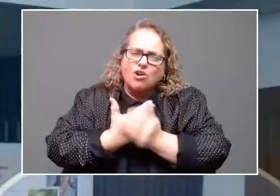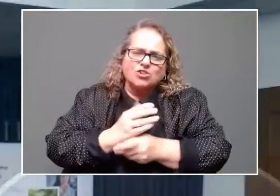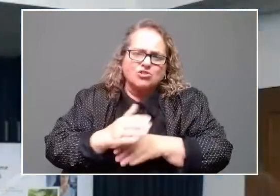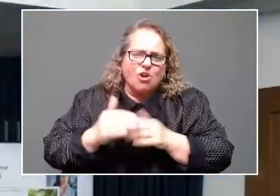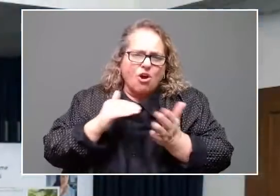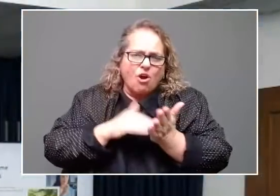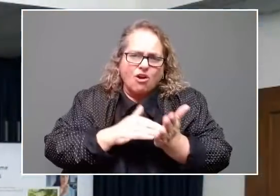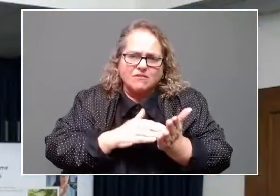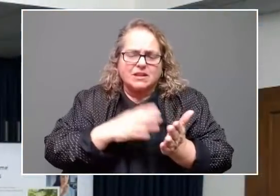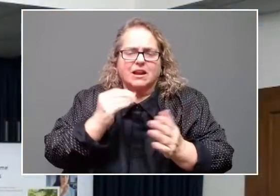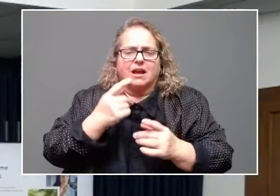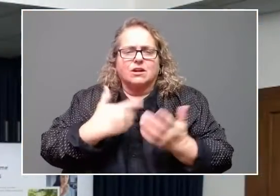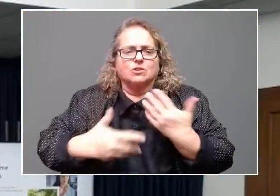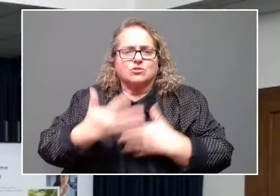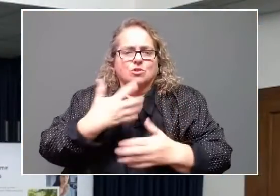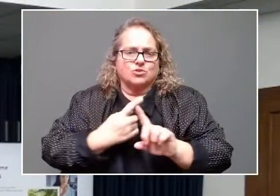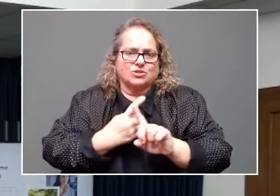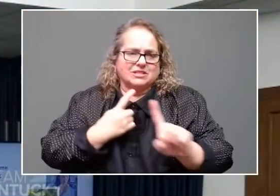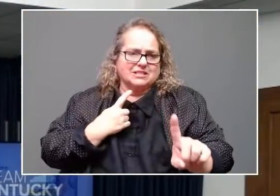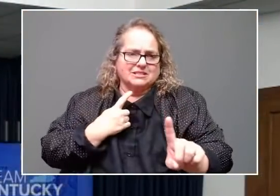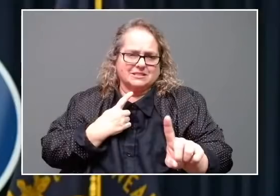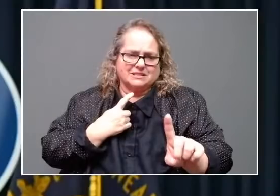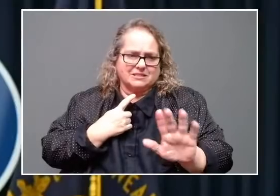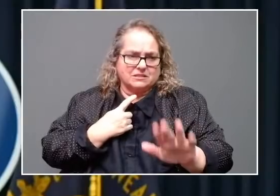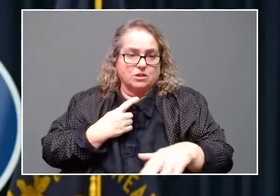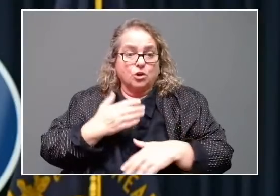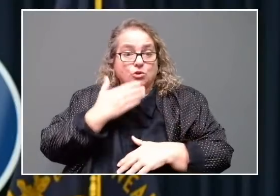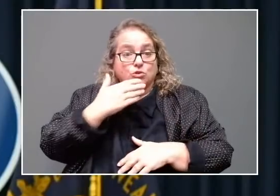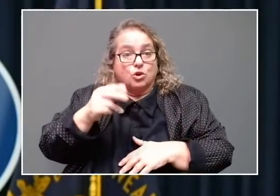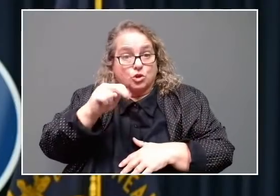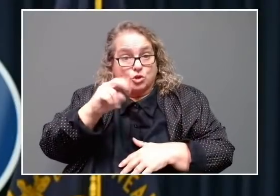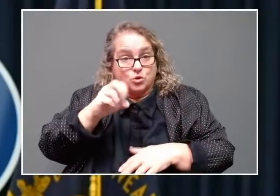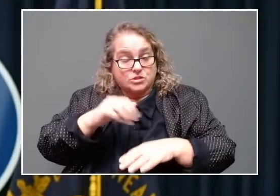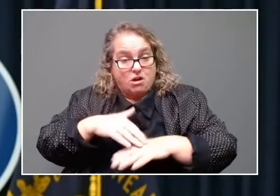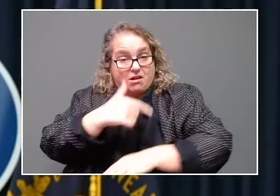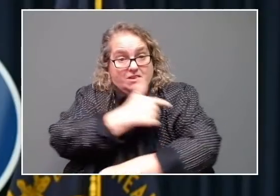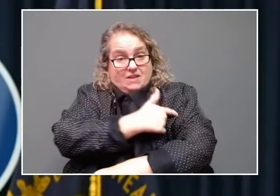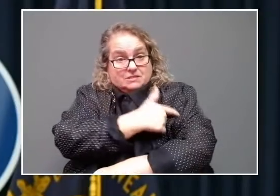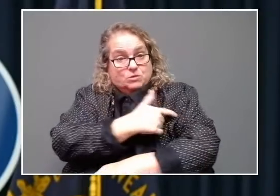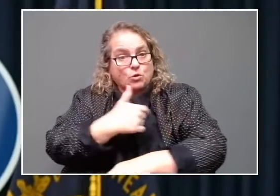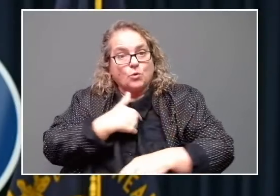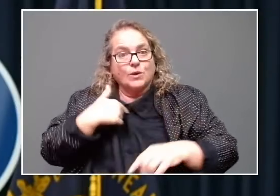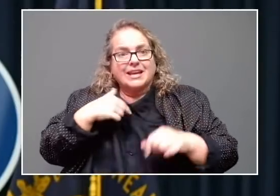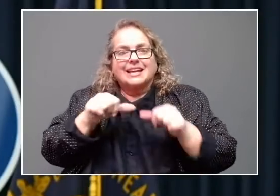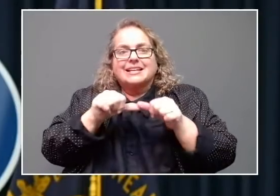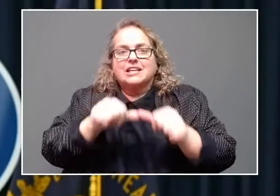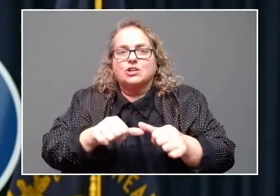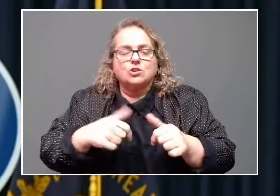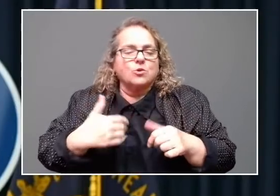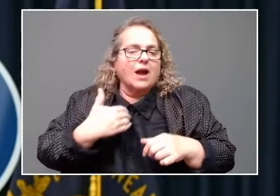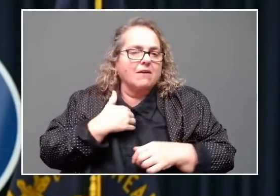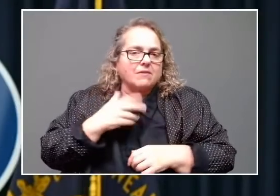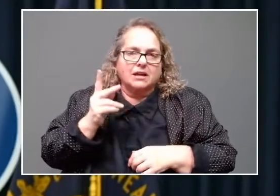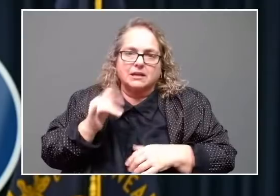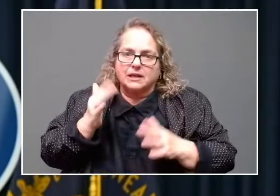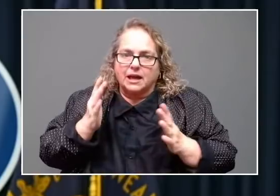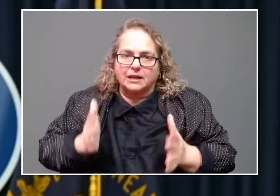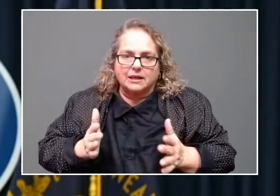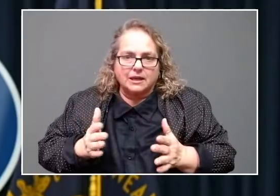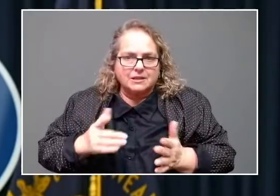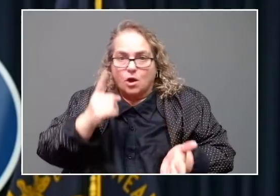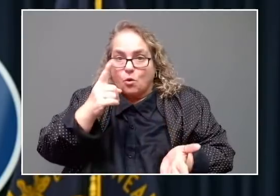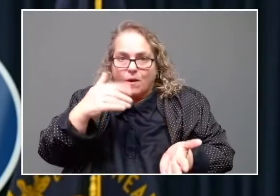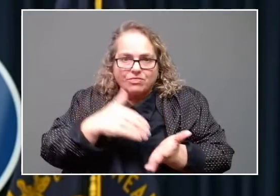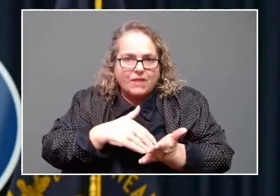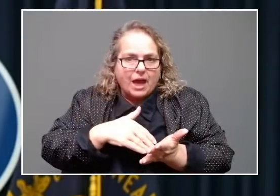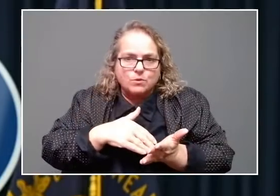news on the vaccination front. We continue to have Kentuckians, at least 1,000 plus, every single day,